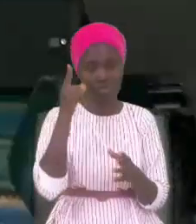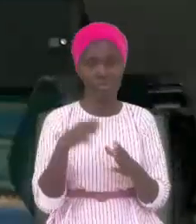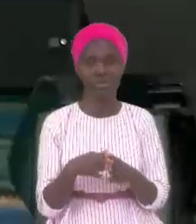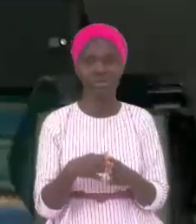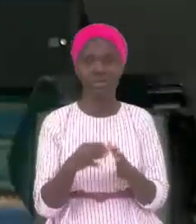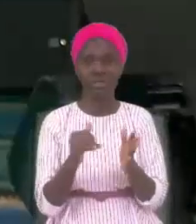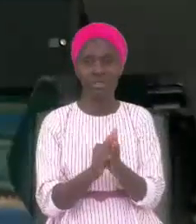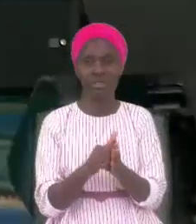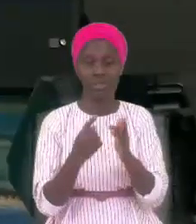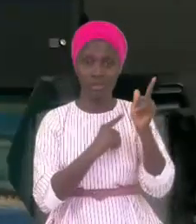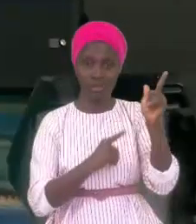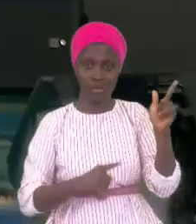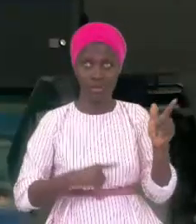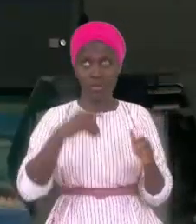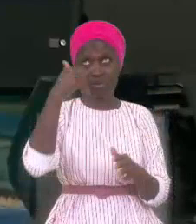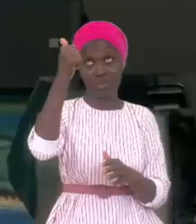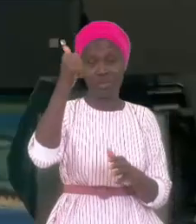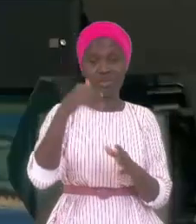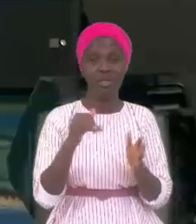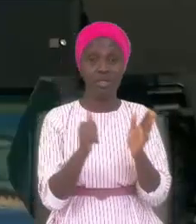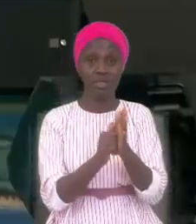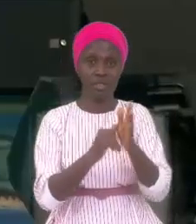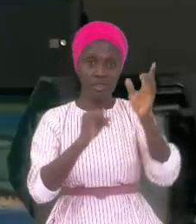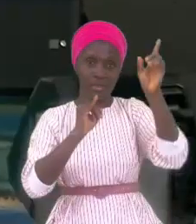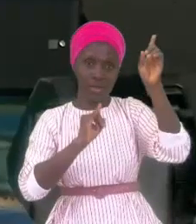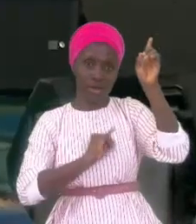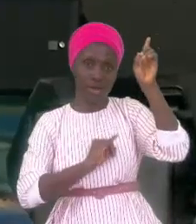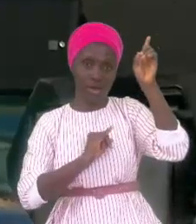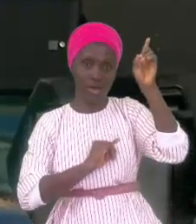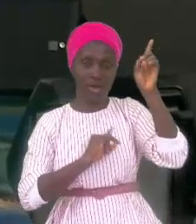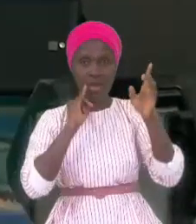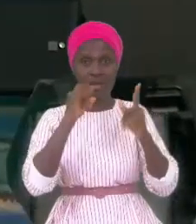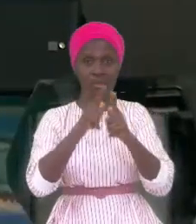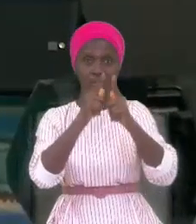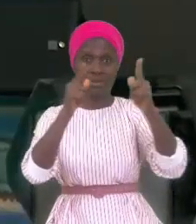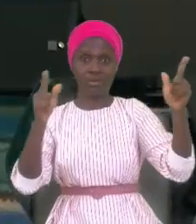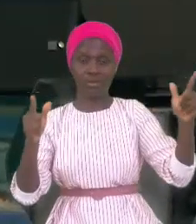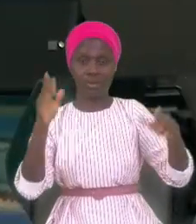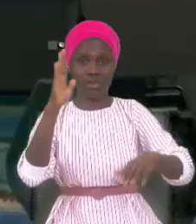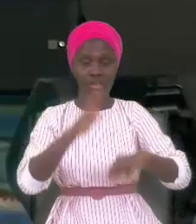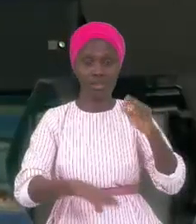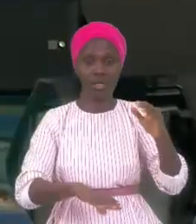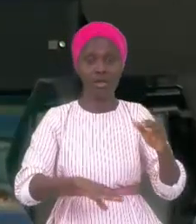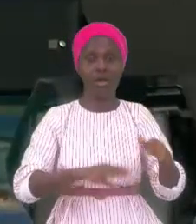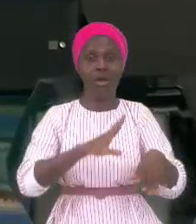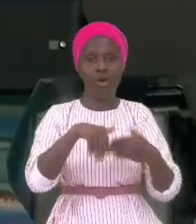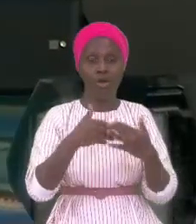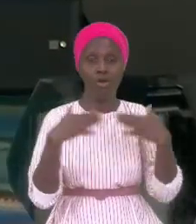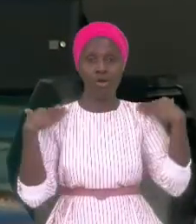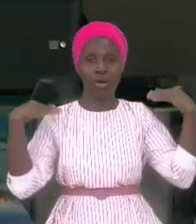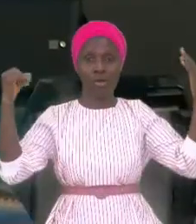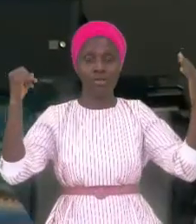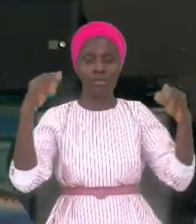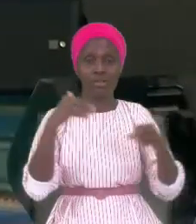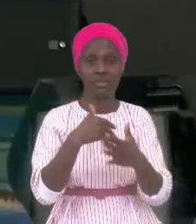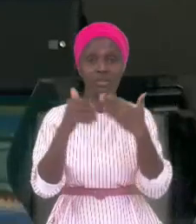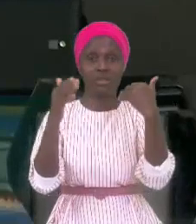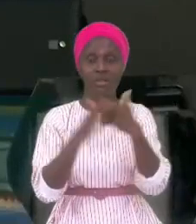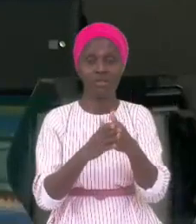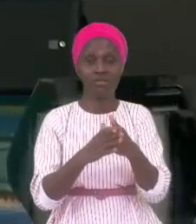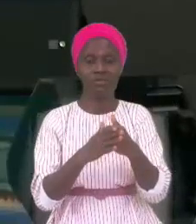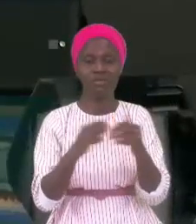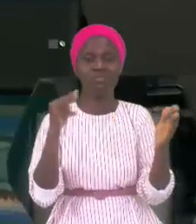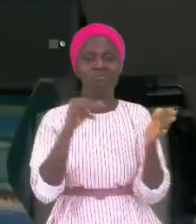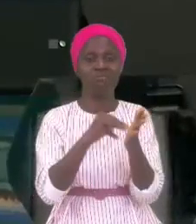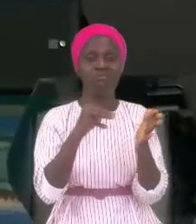Lord himself, and that I is greater than all the angels in heaven, myriads of them, billions of them,